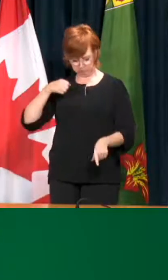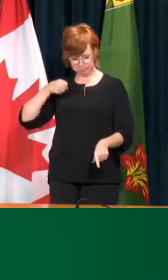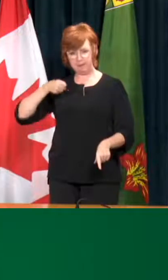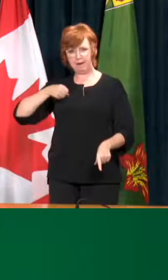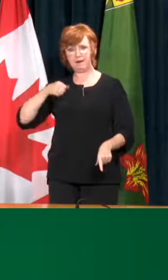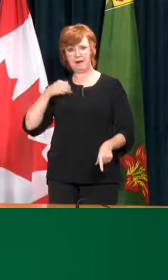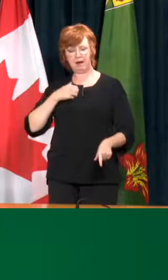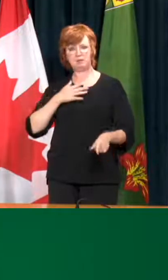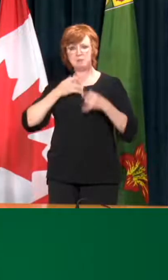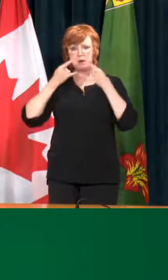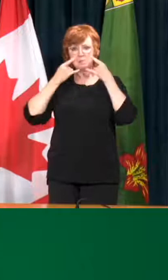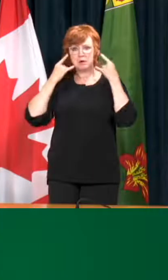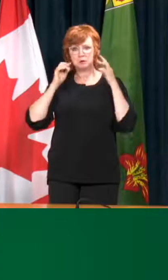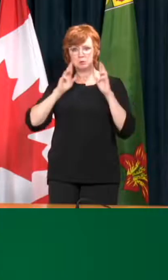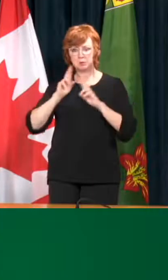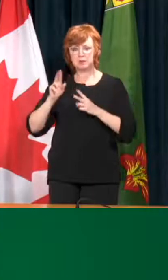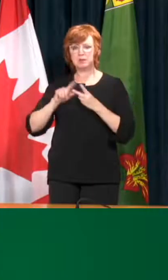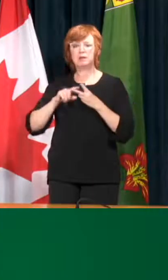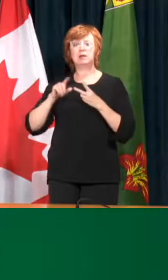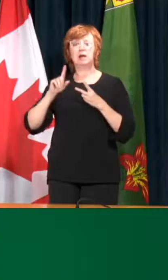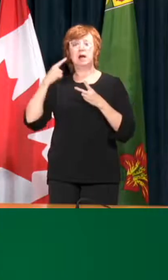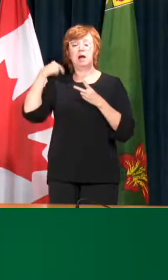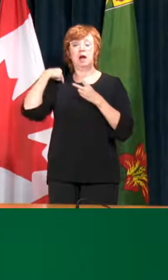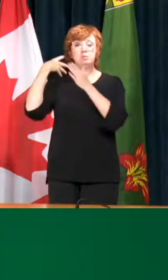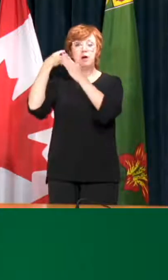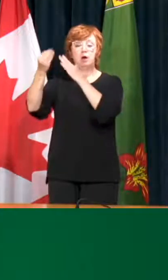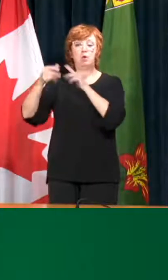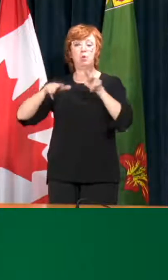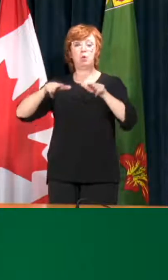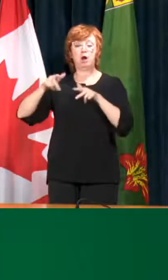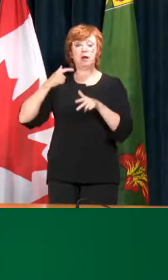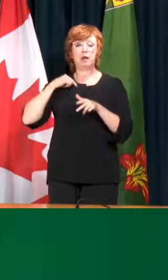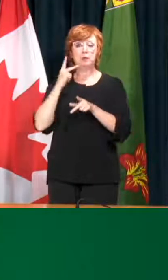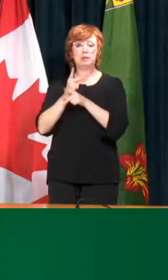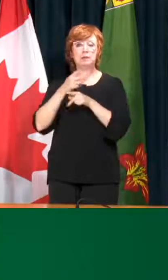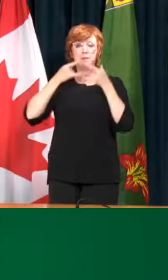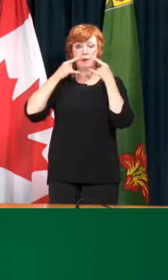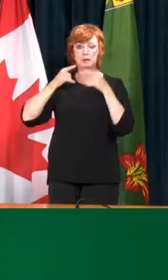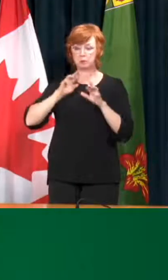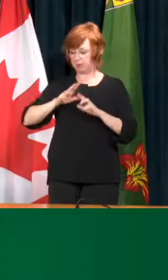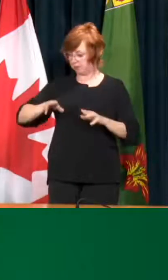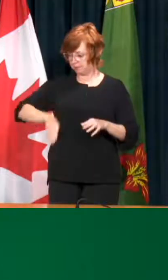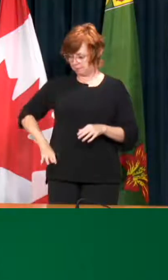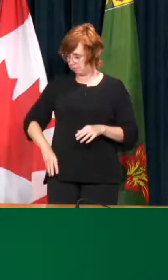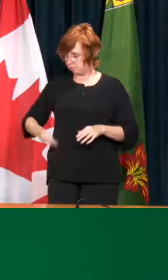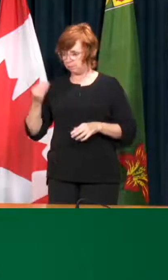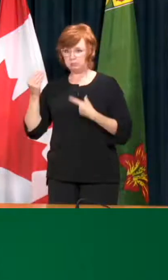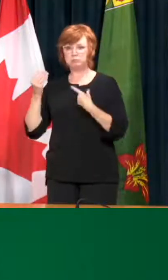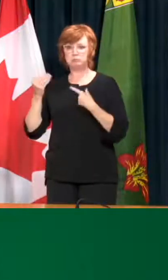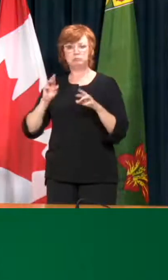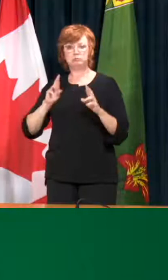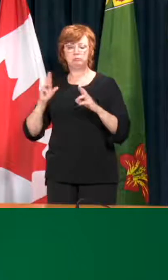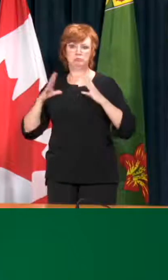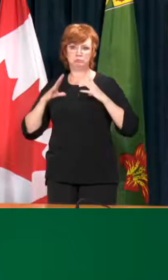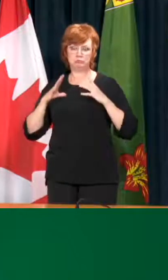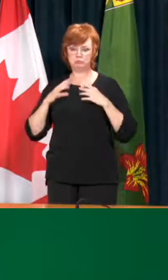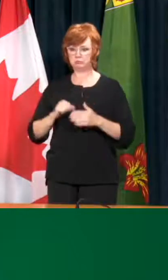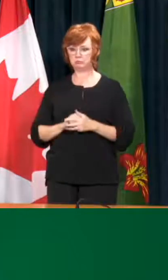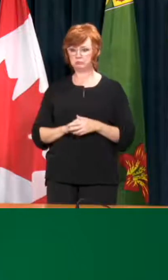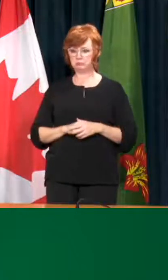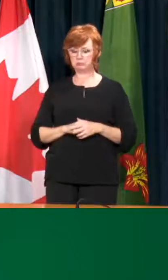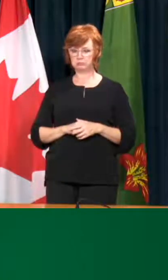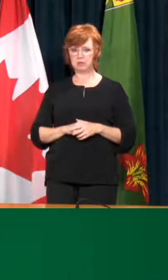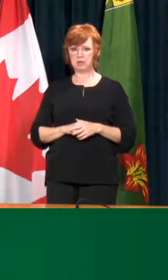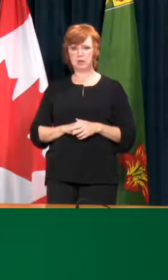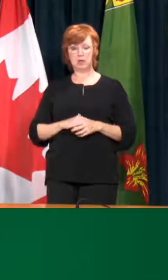now as well, and I keep one in my pocket when I'm out and about, and I'll put it on when there's, when I'm not confident I'll maintain